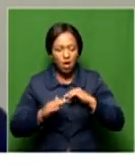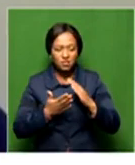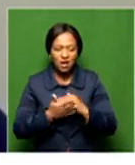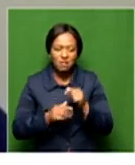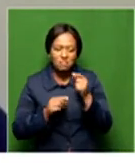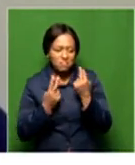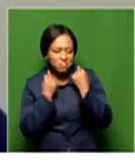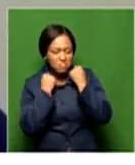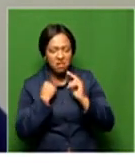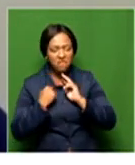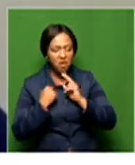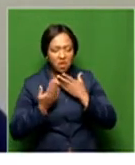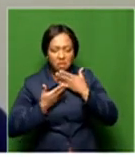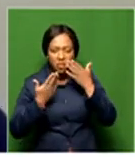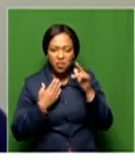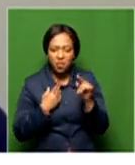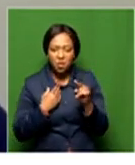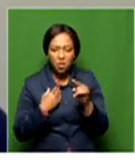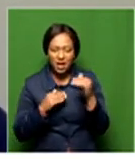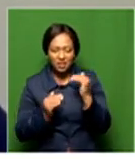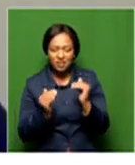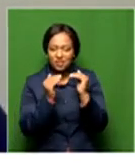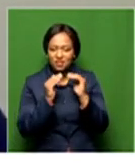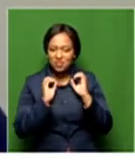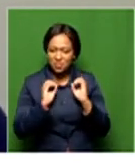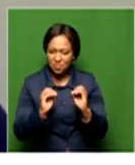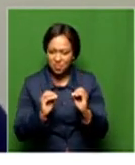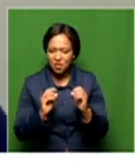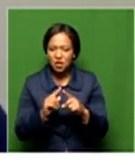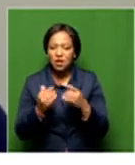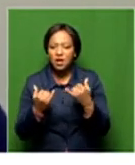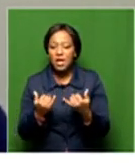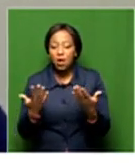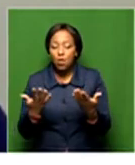voice and do not have justice. And this is where